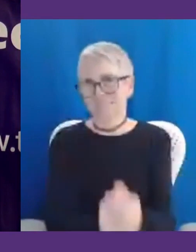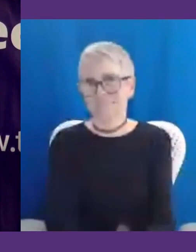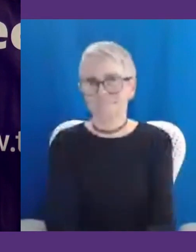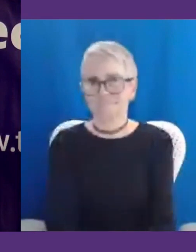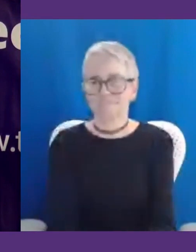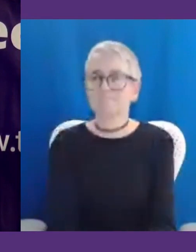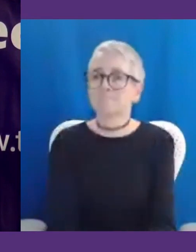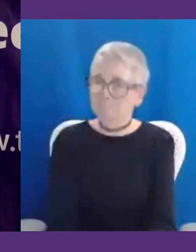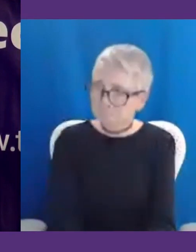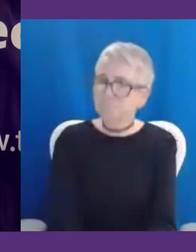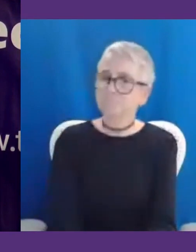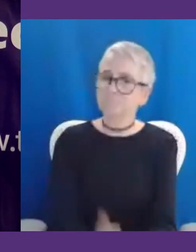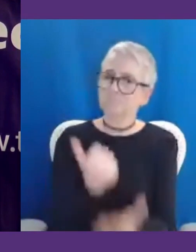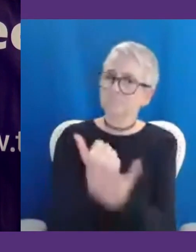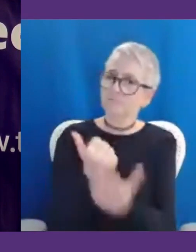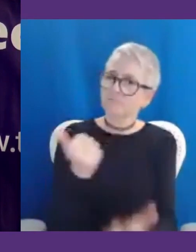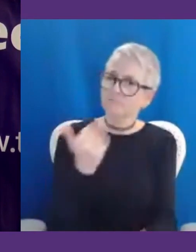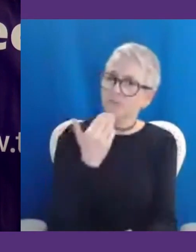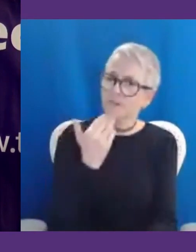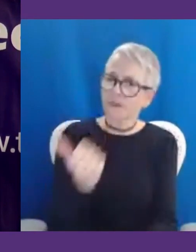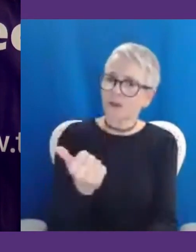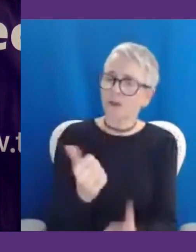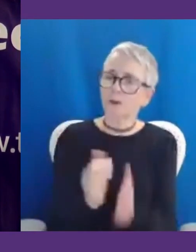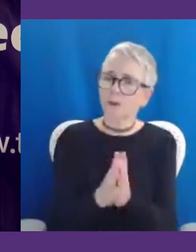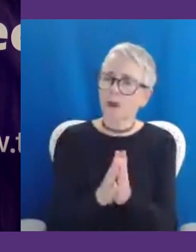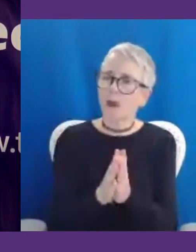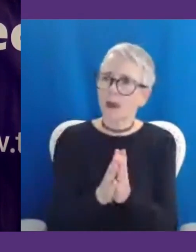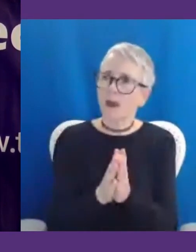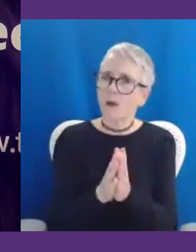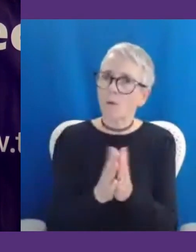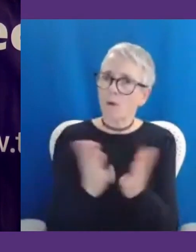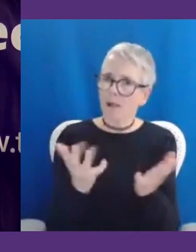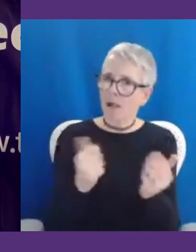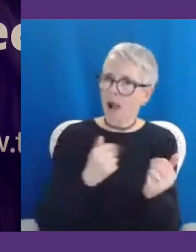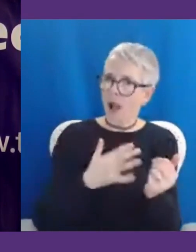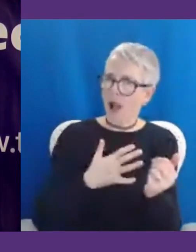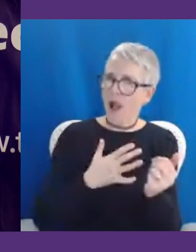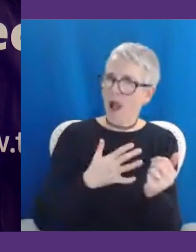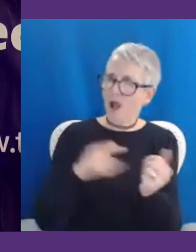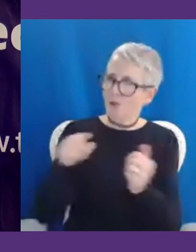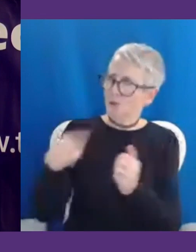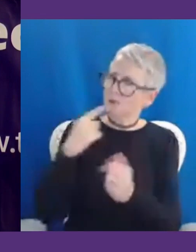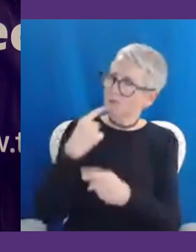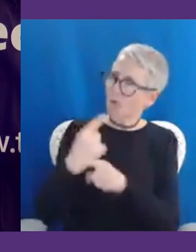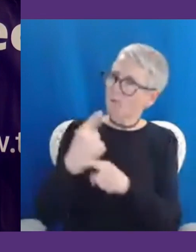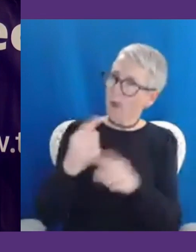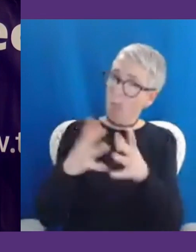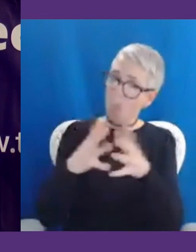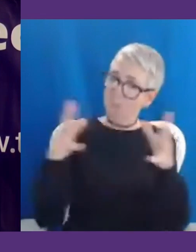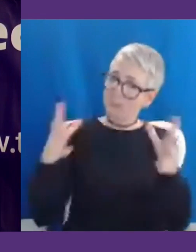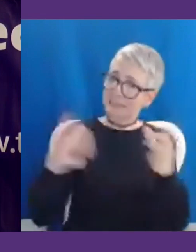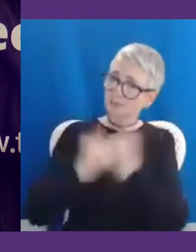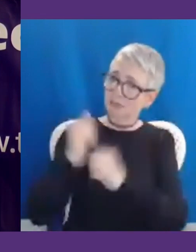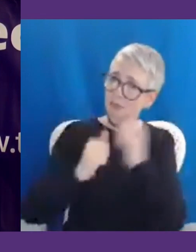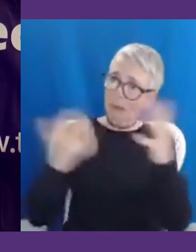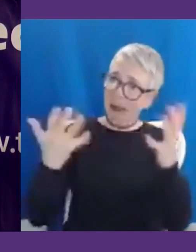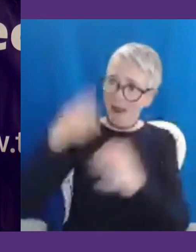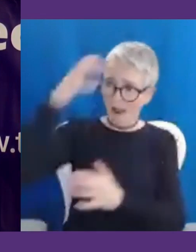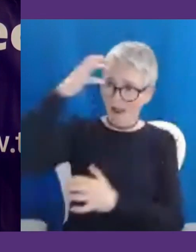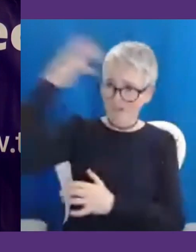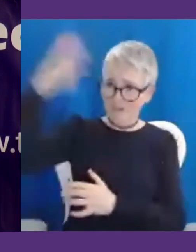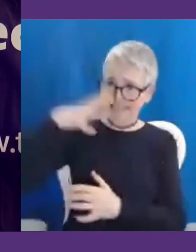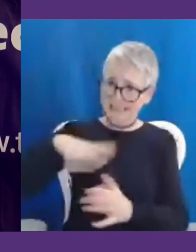it before, I think you set like the biggest framework. It's the government's job to create the policy. We need those frameworks to be in place. I think the